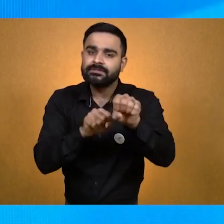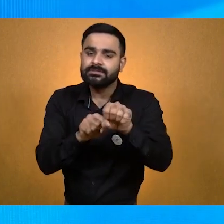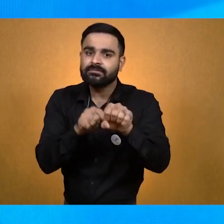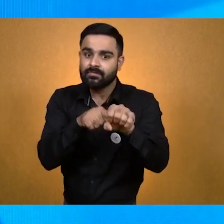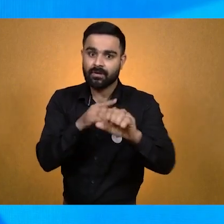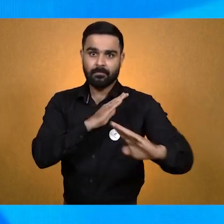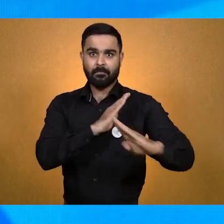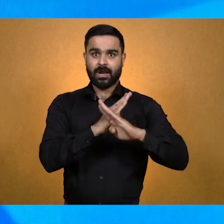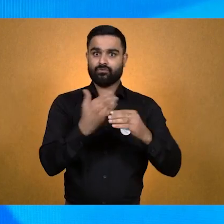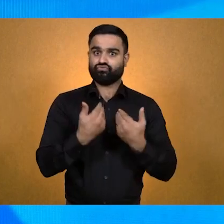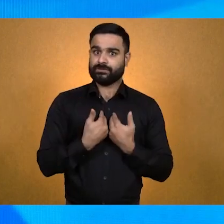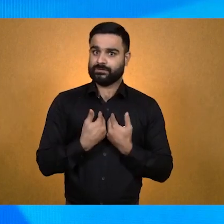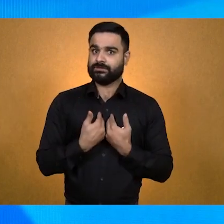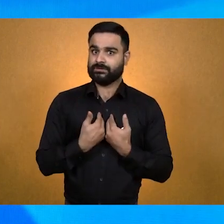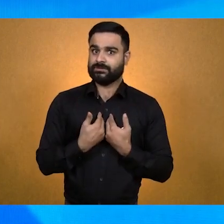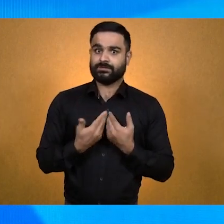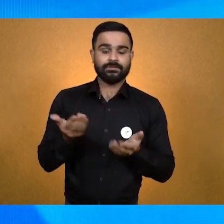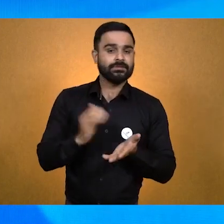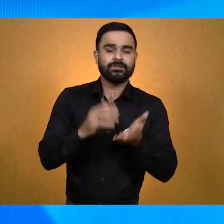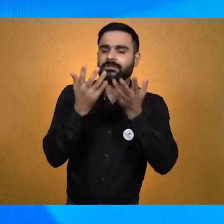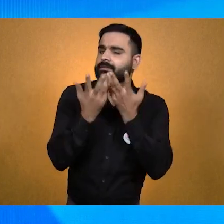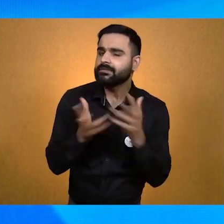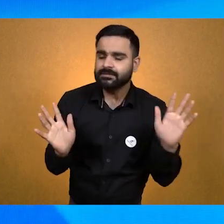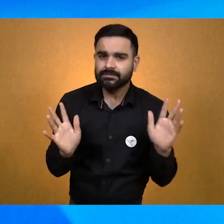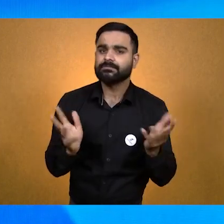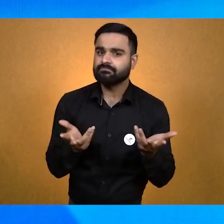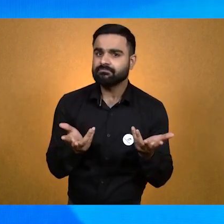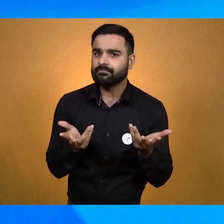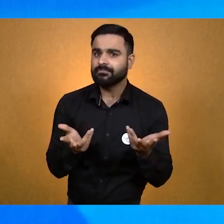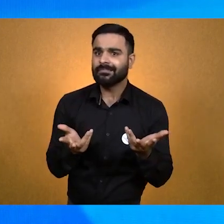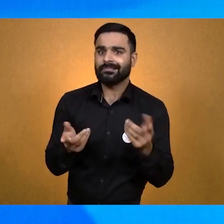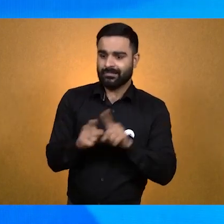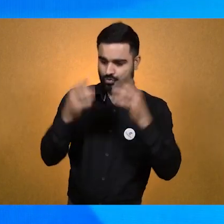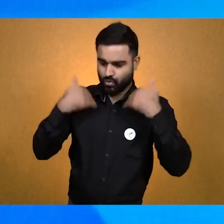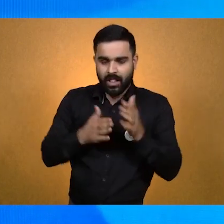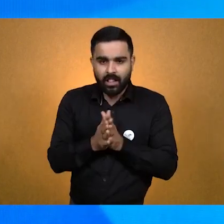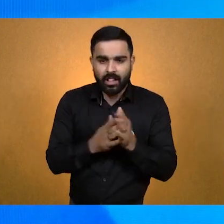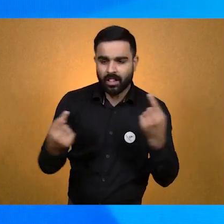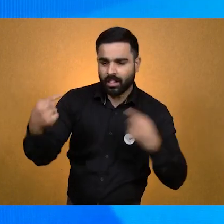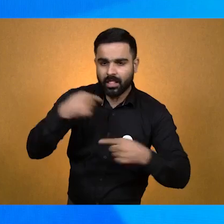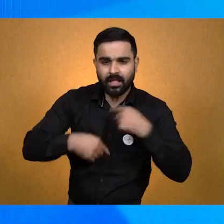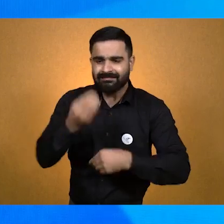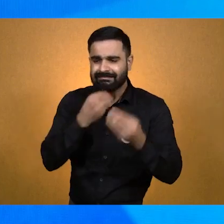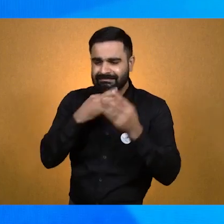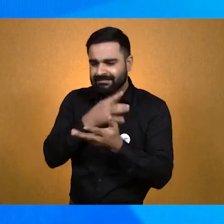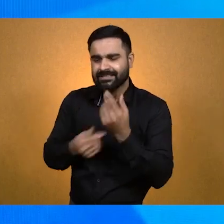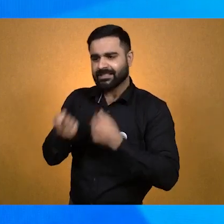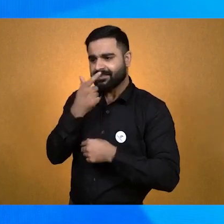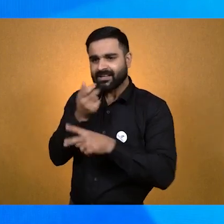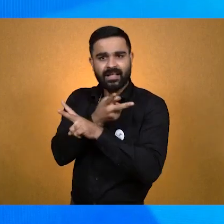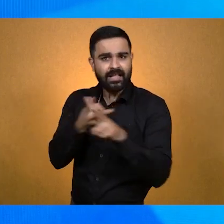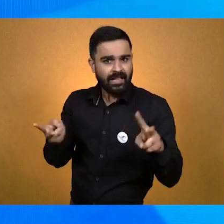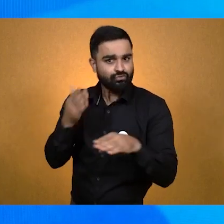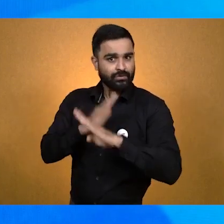which protects them against any charges and allegations of eating a particular medicine which is